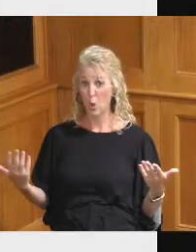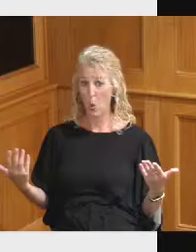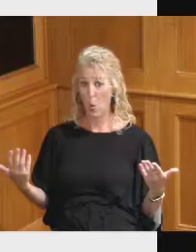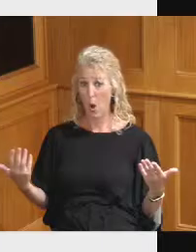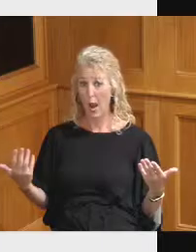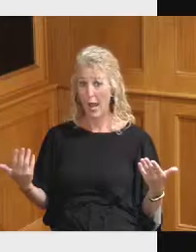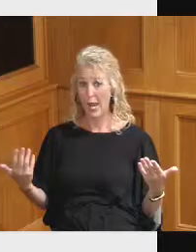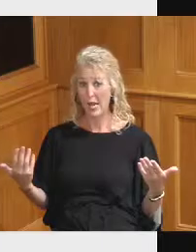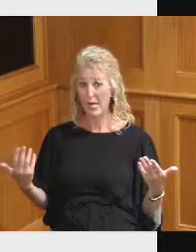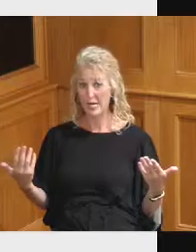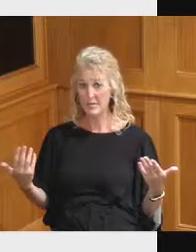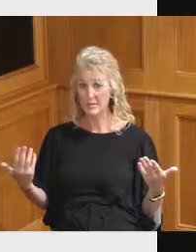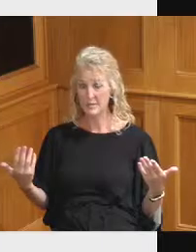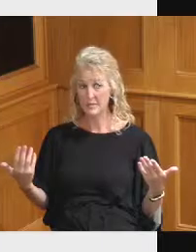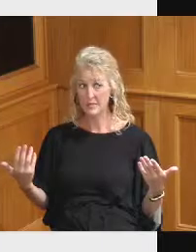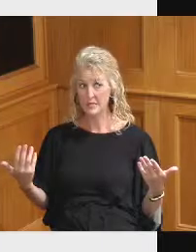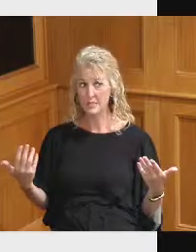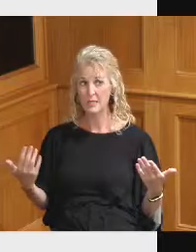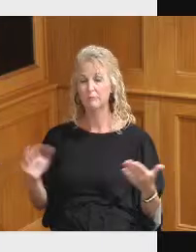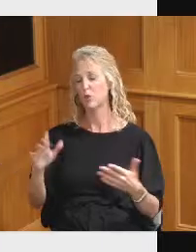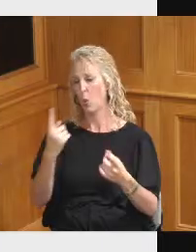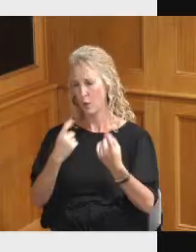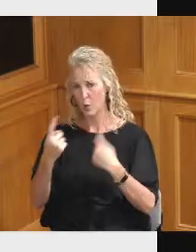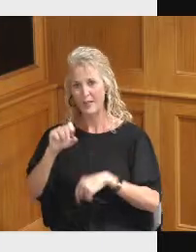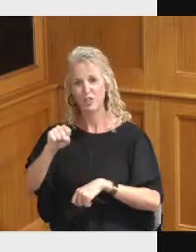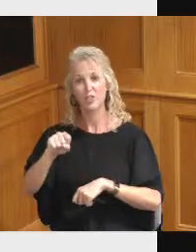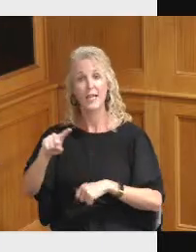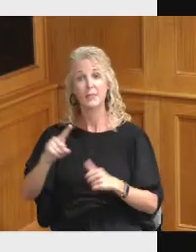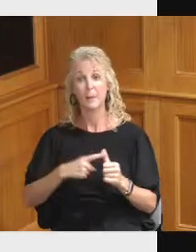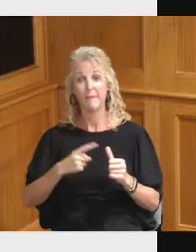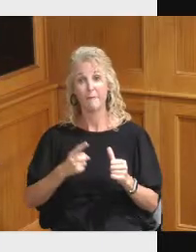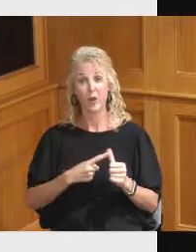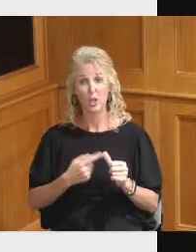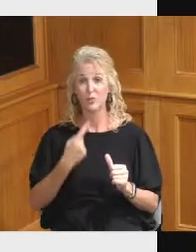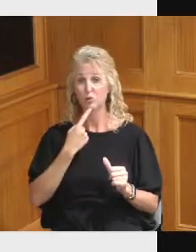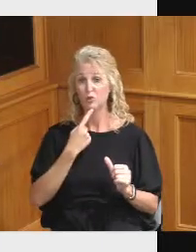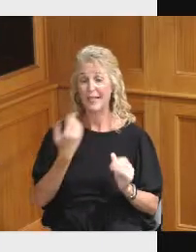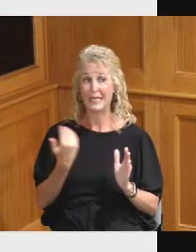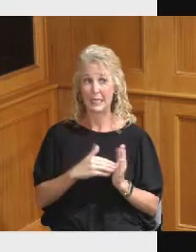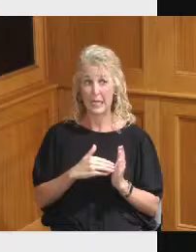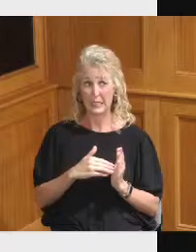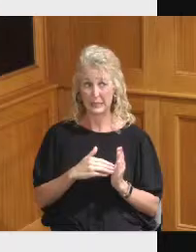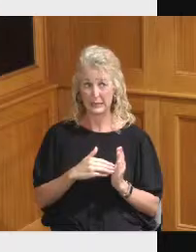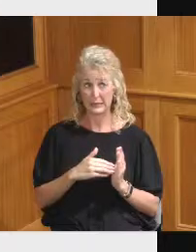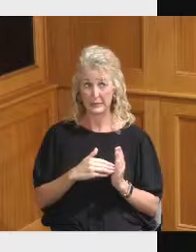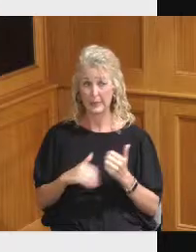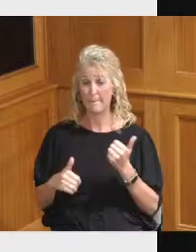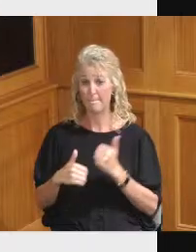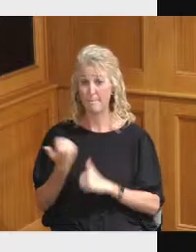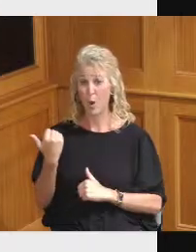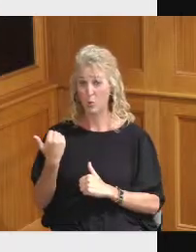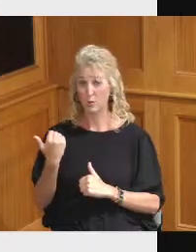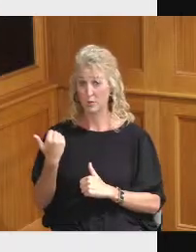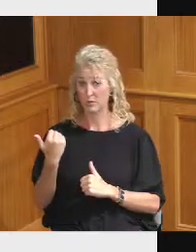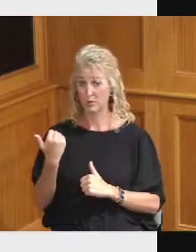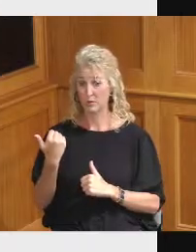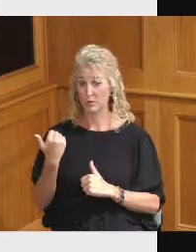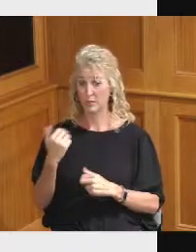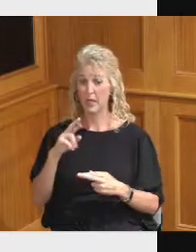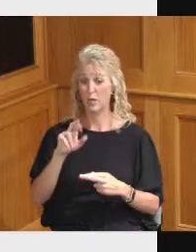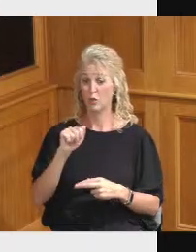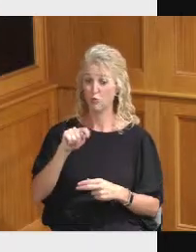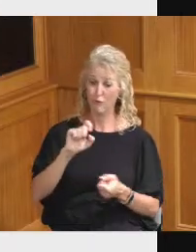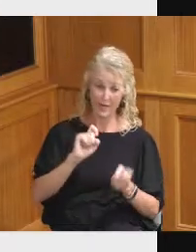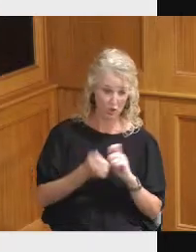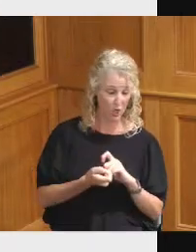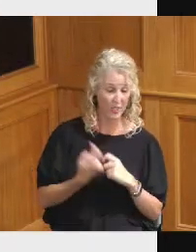So you definitely wanted to open it up for questions, but just wanted to get to this slide just to reiterate that, with most of these things, especially the rate changes that we've